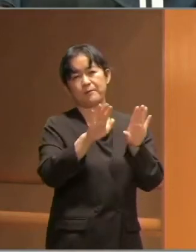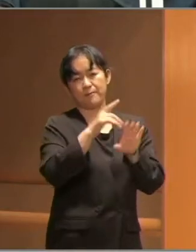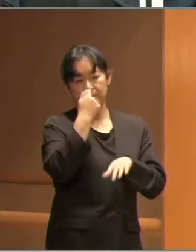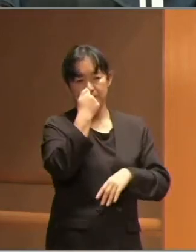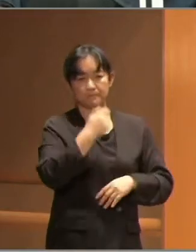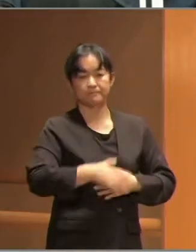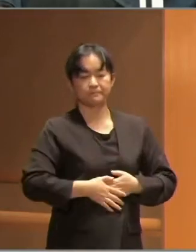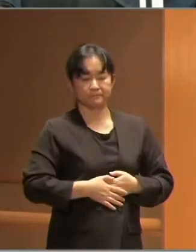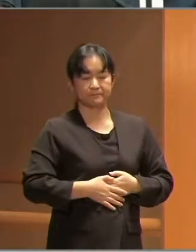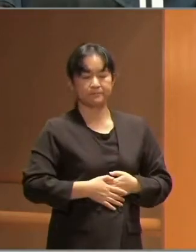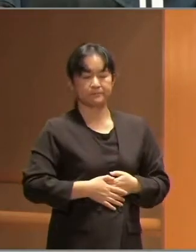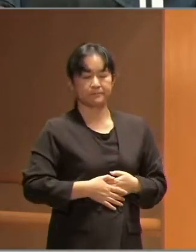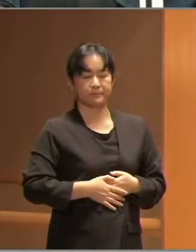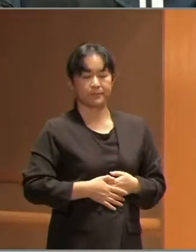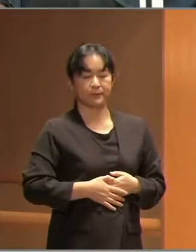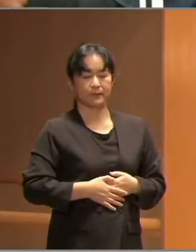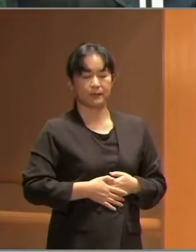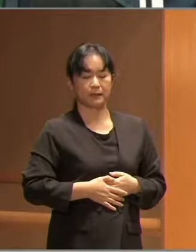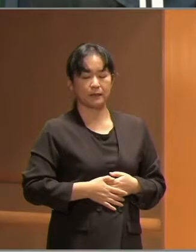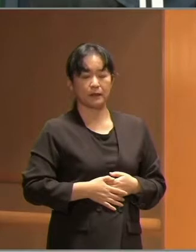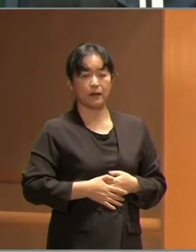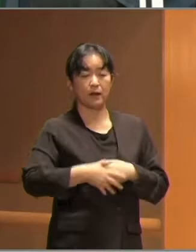things.